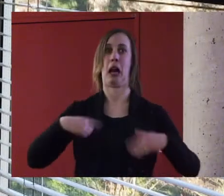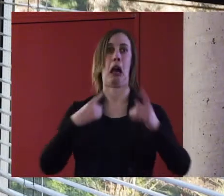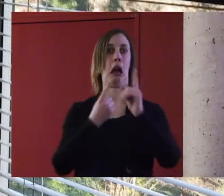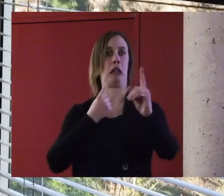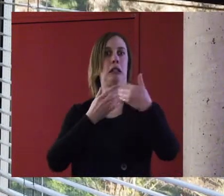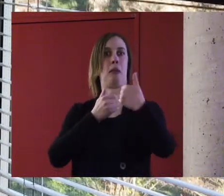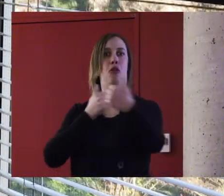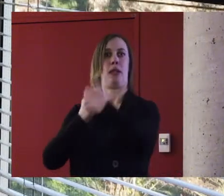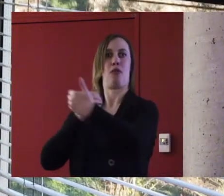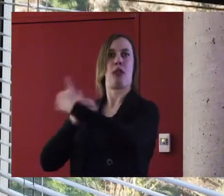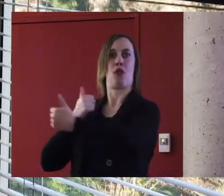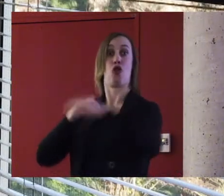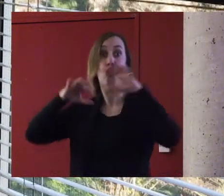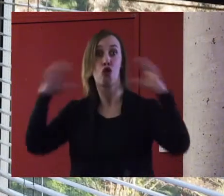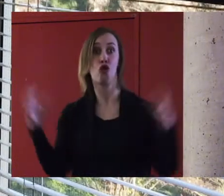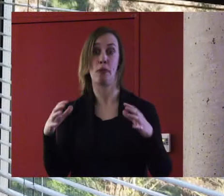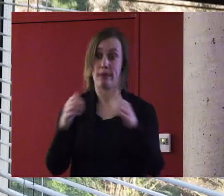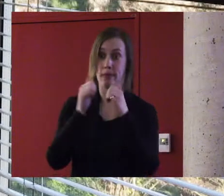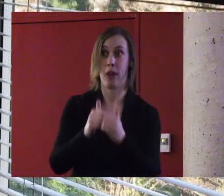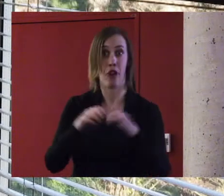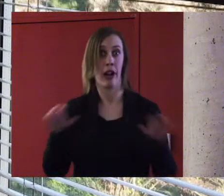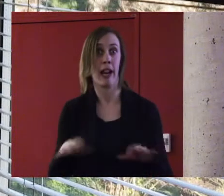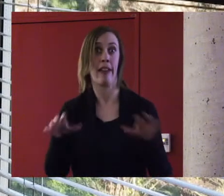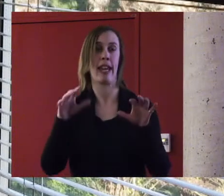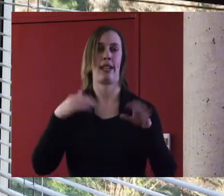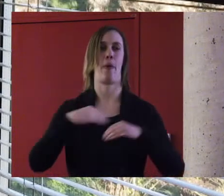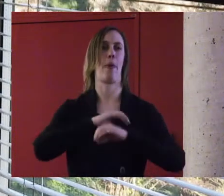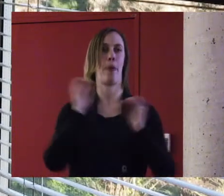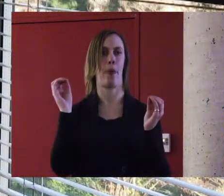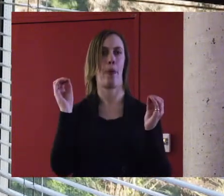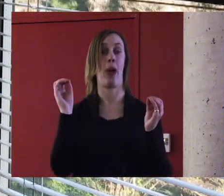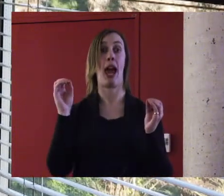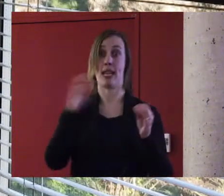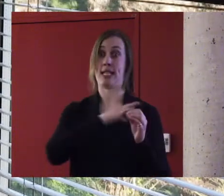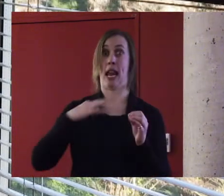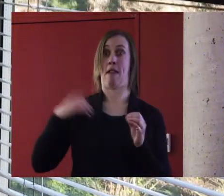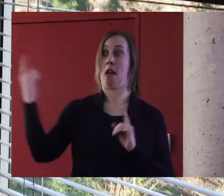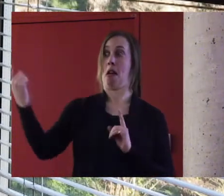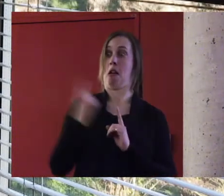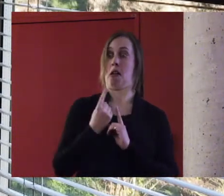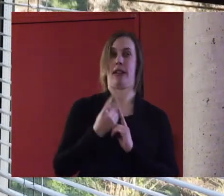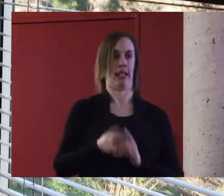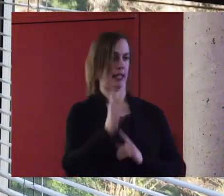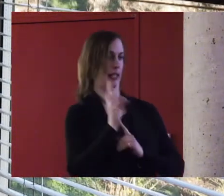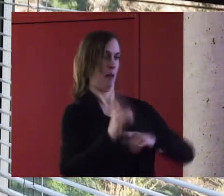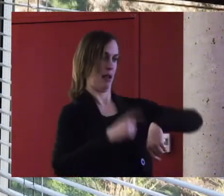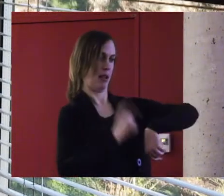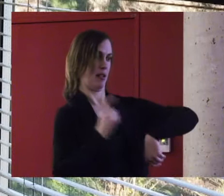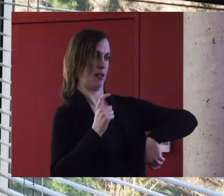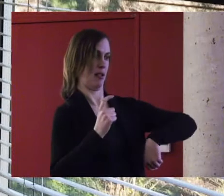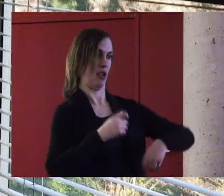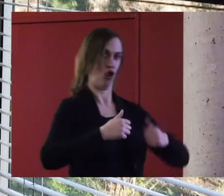activities. The staff often came in with exactly 7 minutes to dress, bathe, feed, or